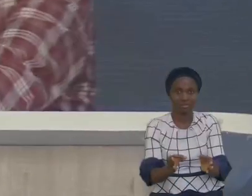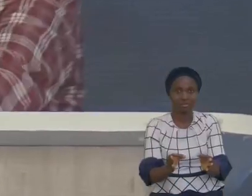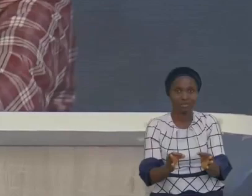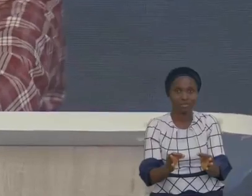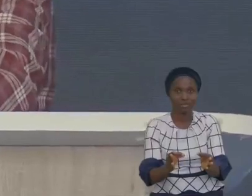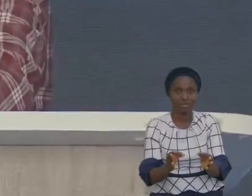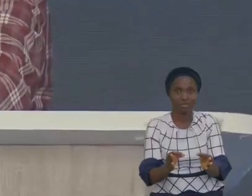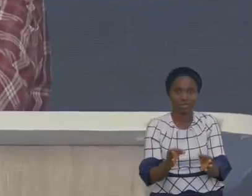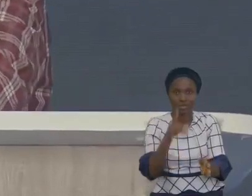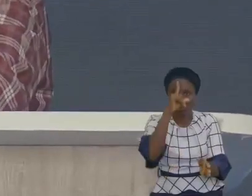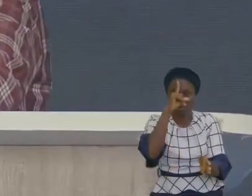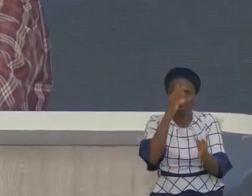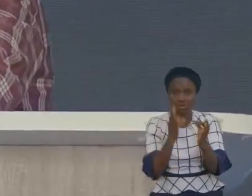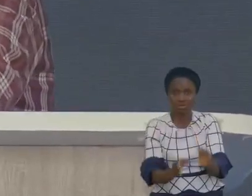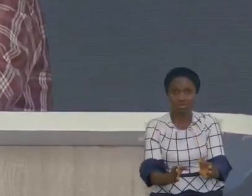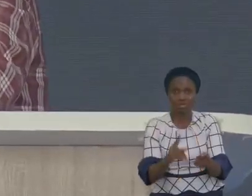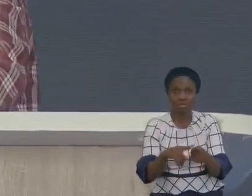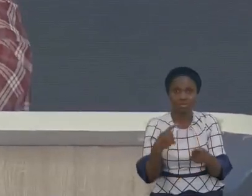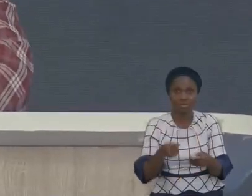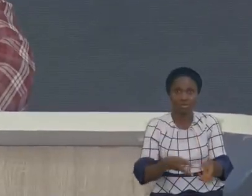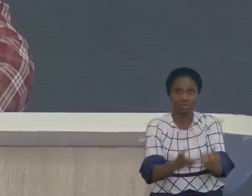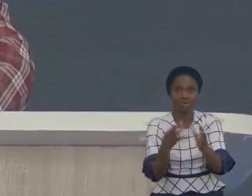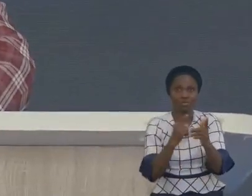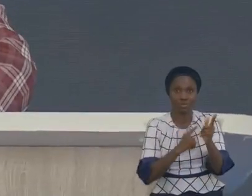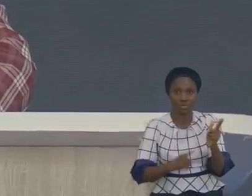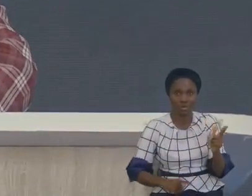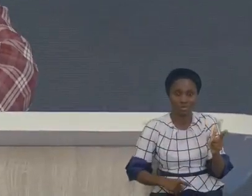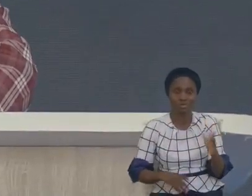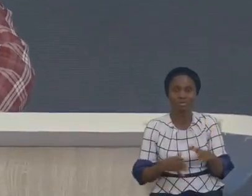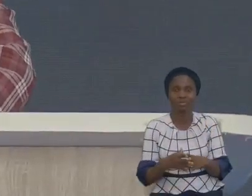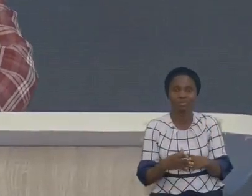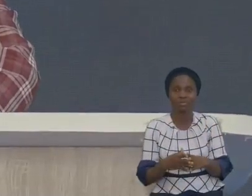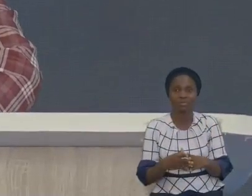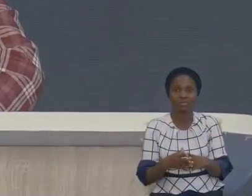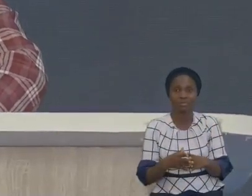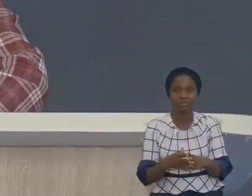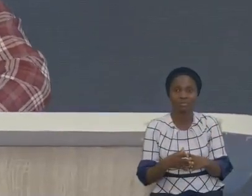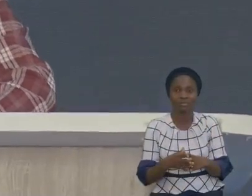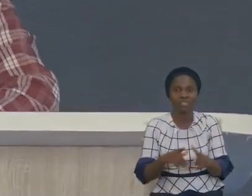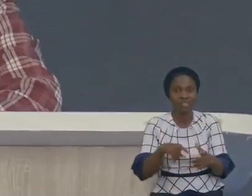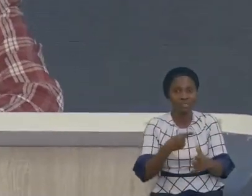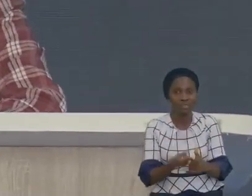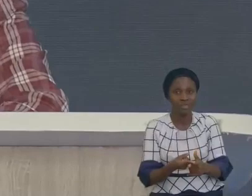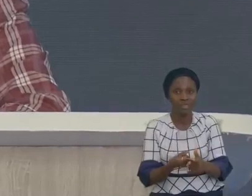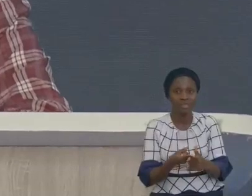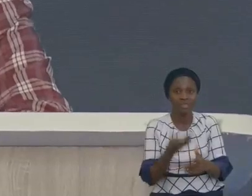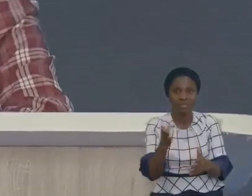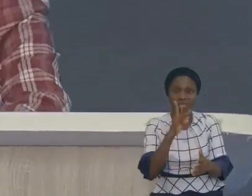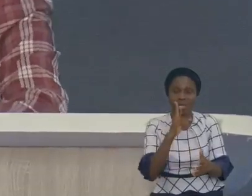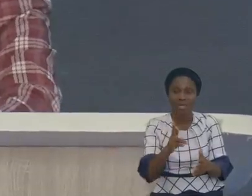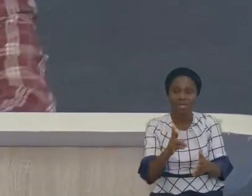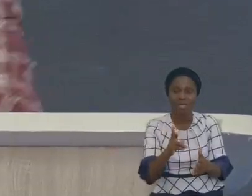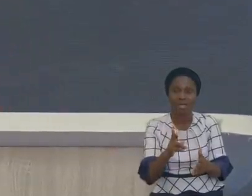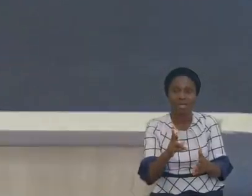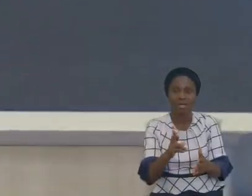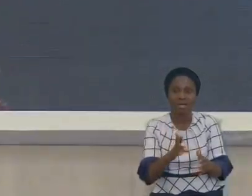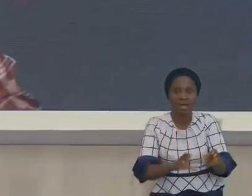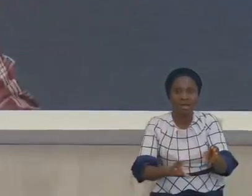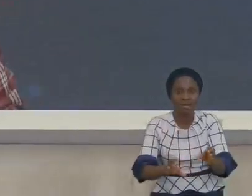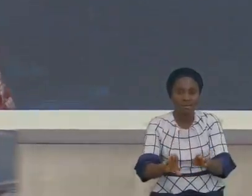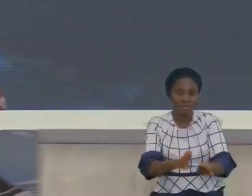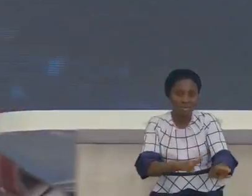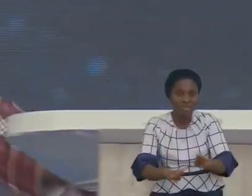And then there are the deeds, the manners, the character, the behavior of a true believer